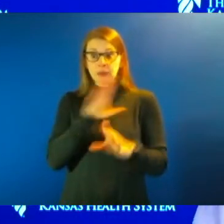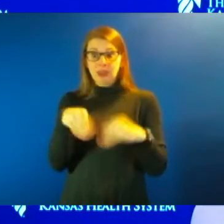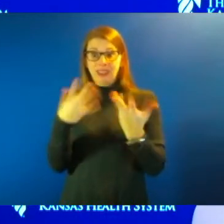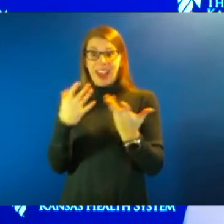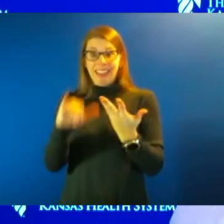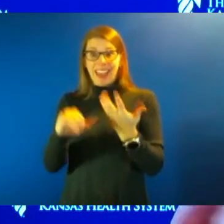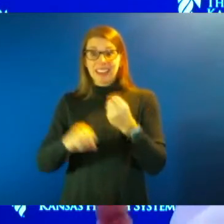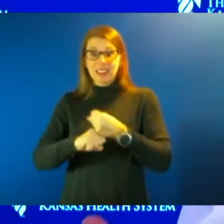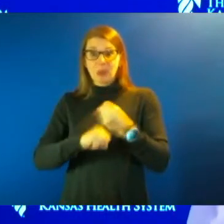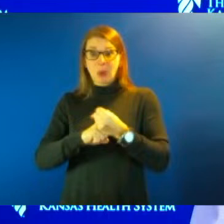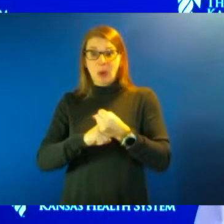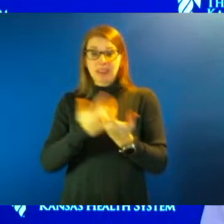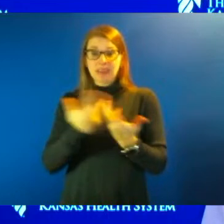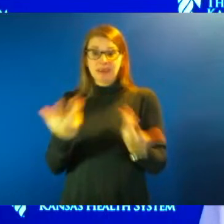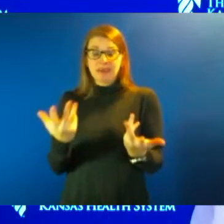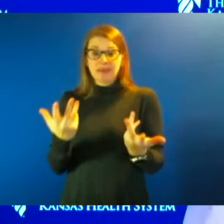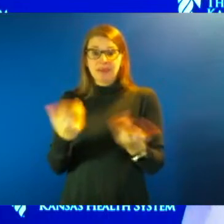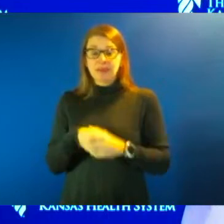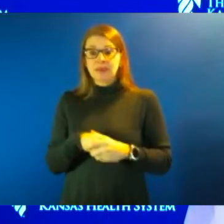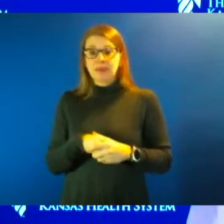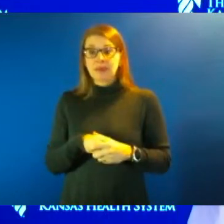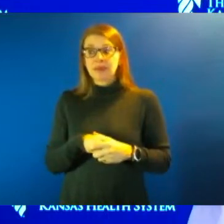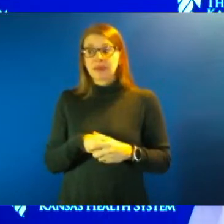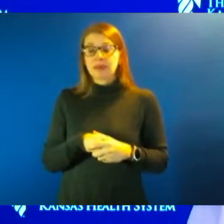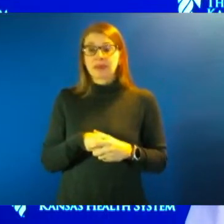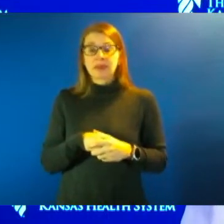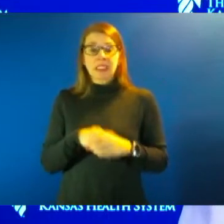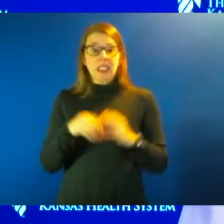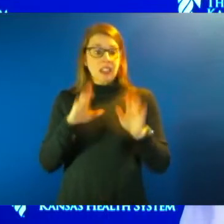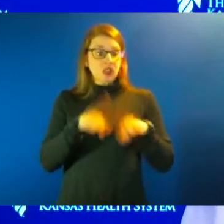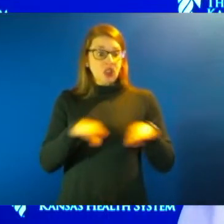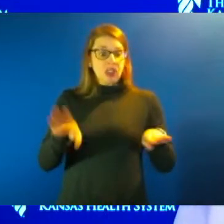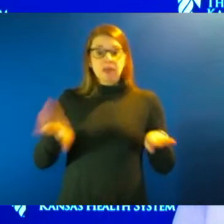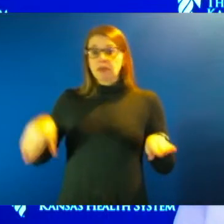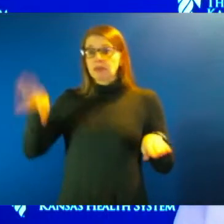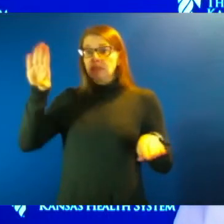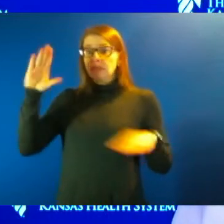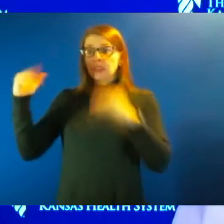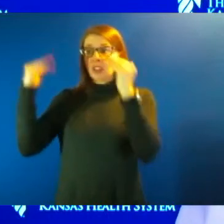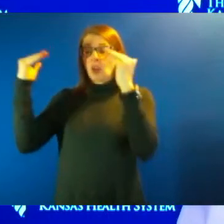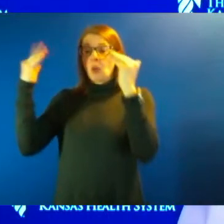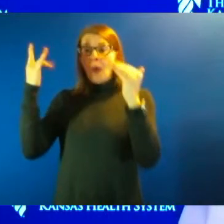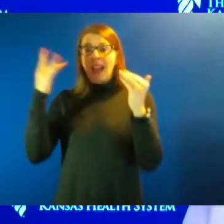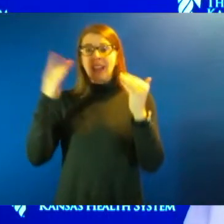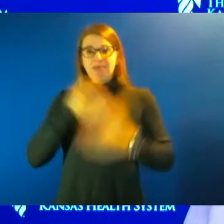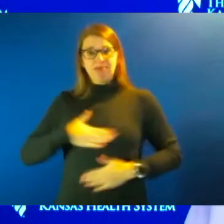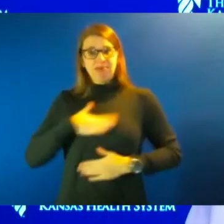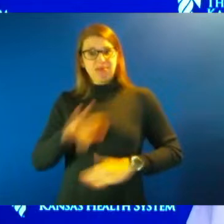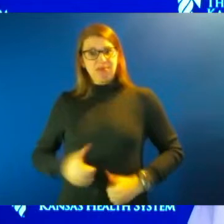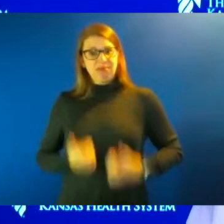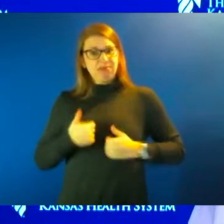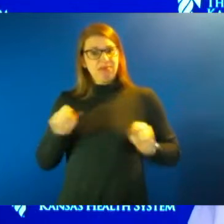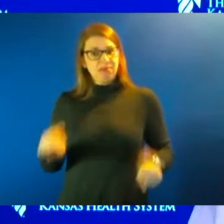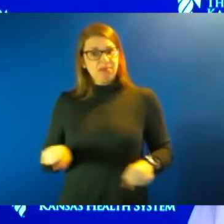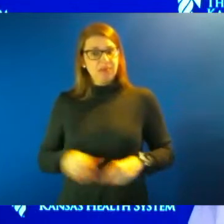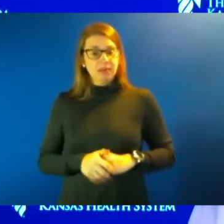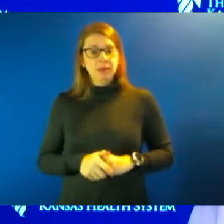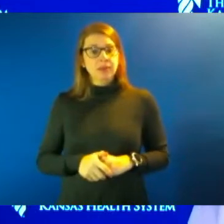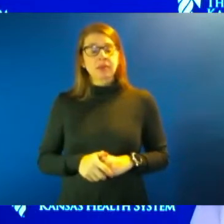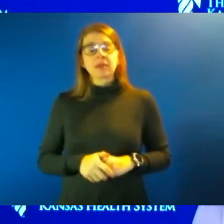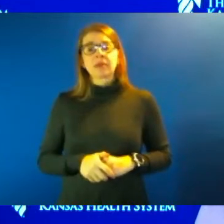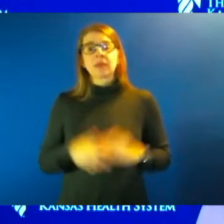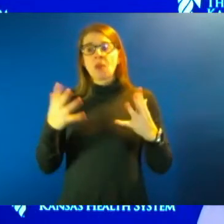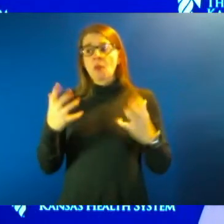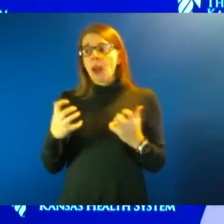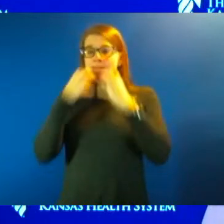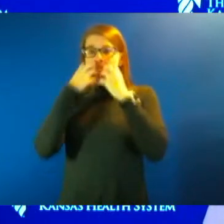goes for the children all the way up to the adults, so that you can still have a good quality of life. We really want to keep people, loved ones,